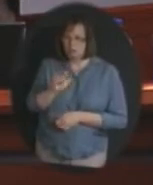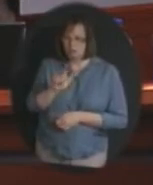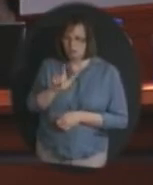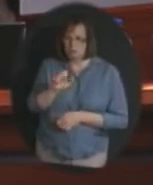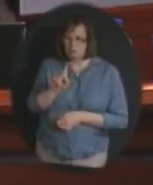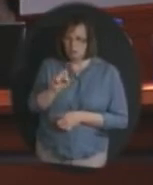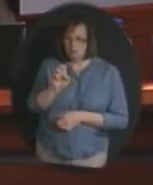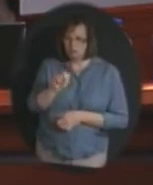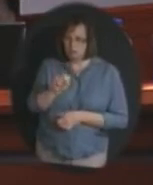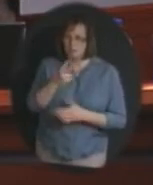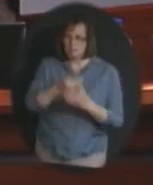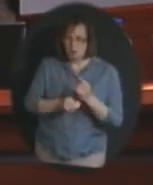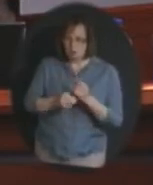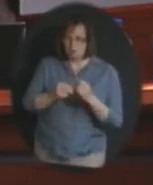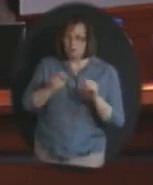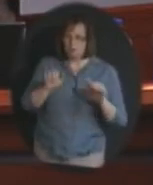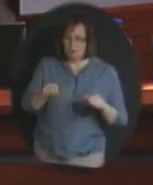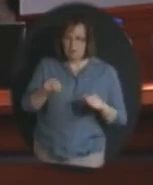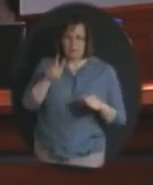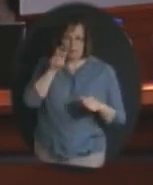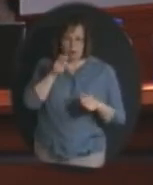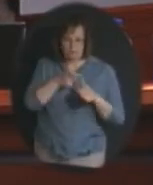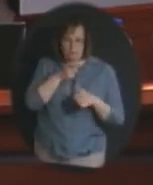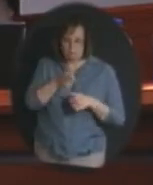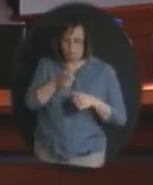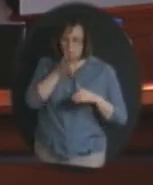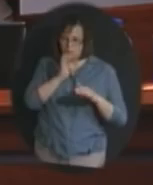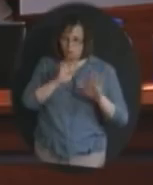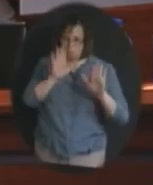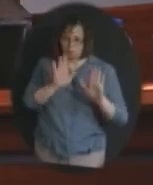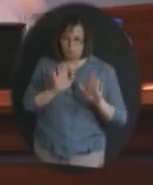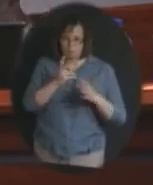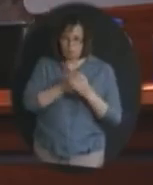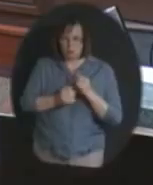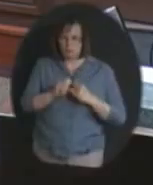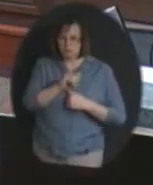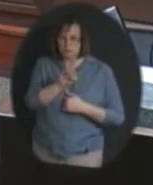sides. If they could hear from you, it would be wonderful.